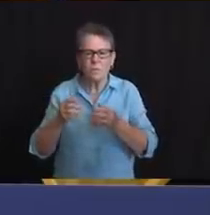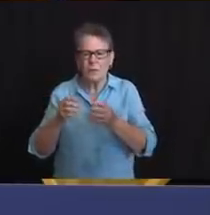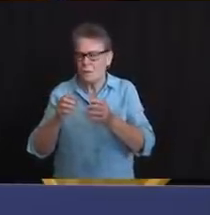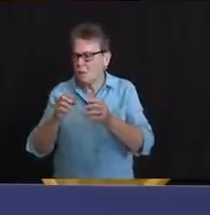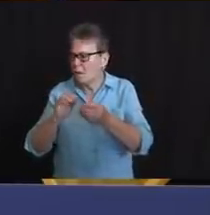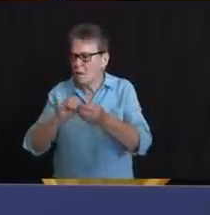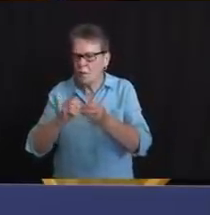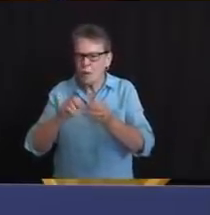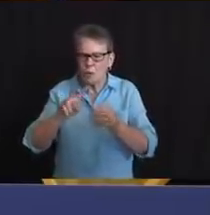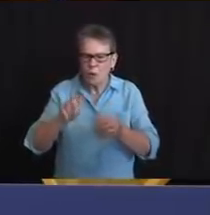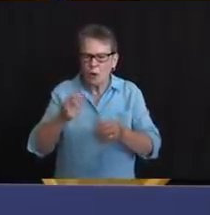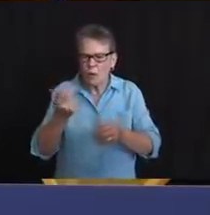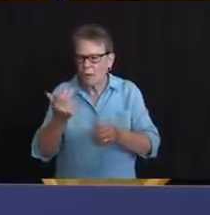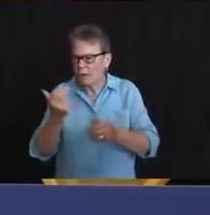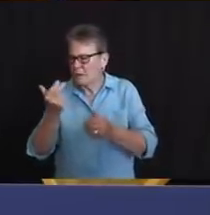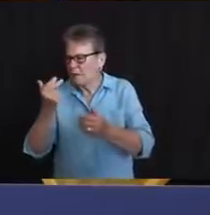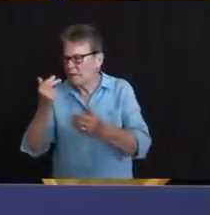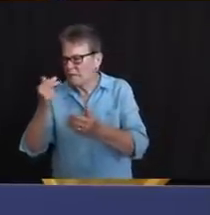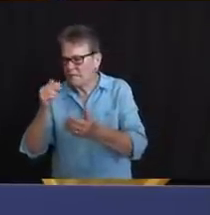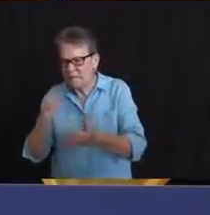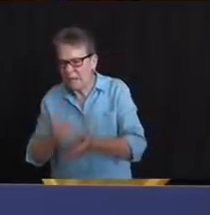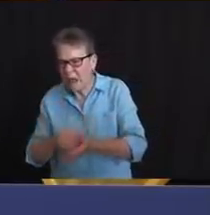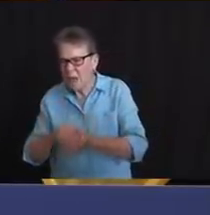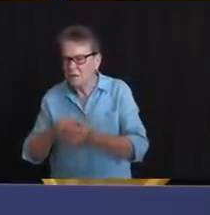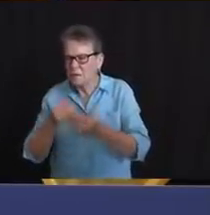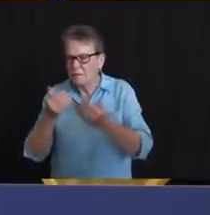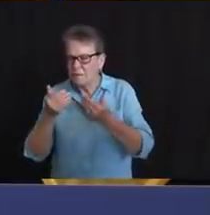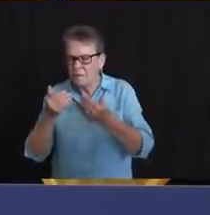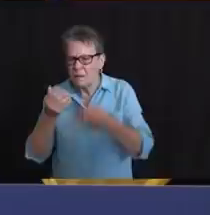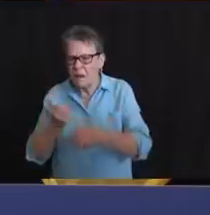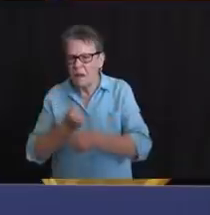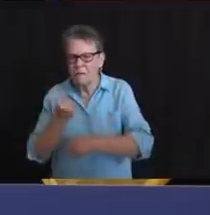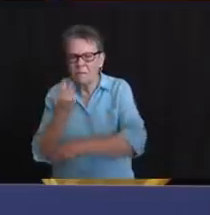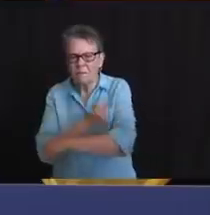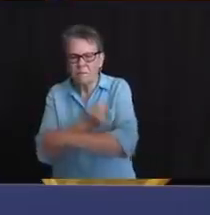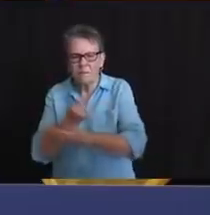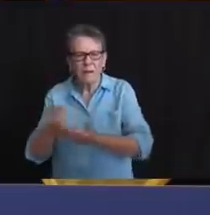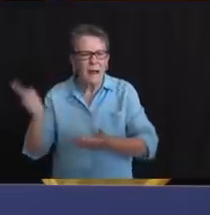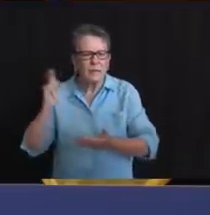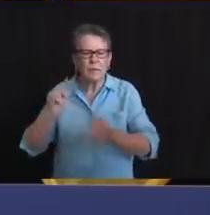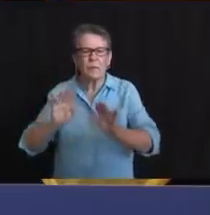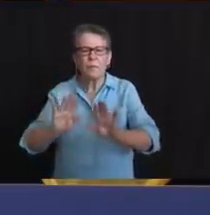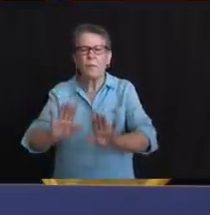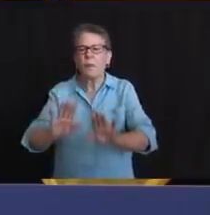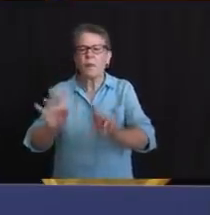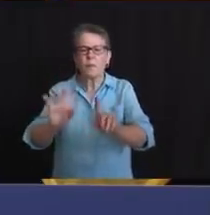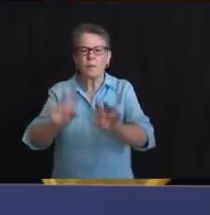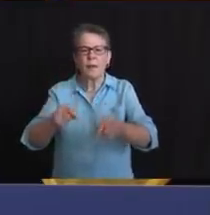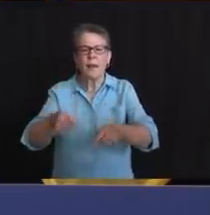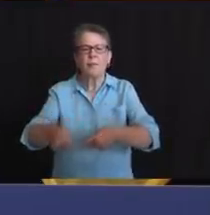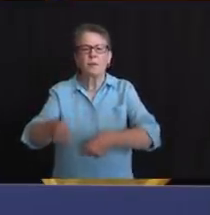say 213,910, but I won't. But let me go back to the first